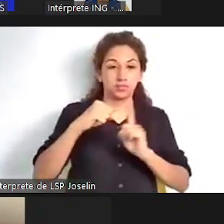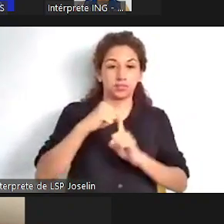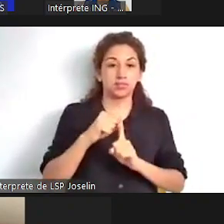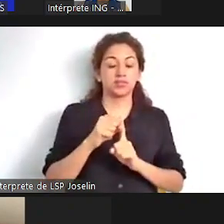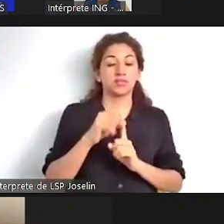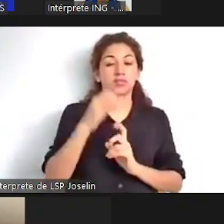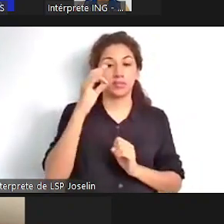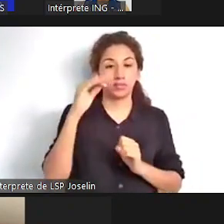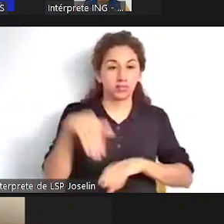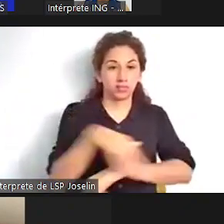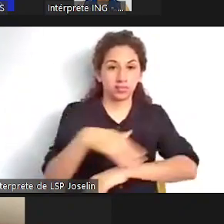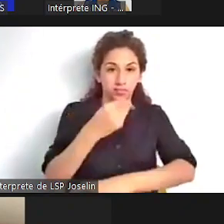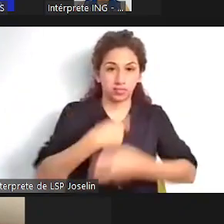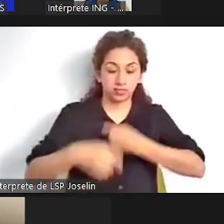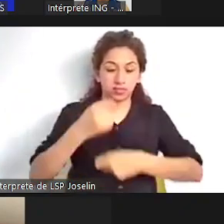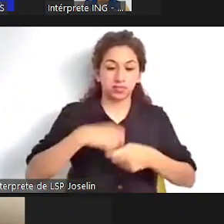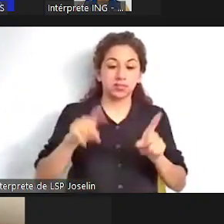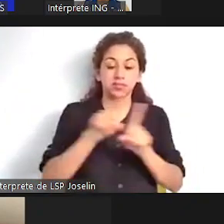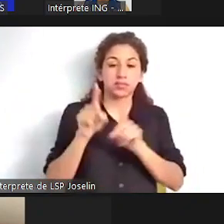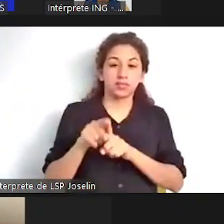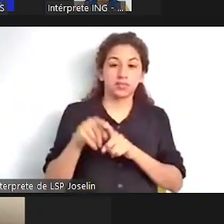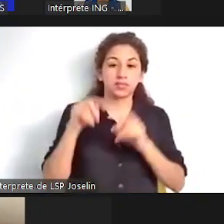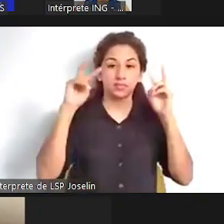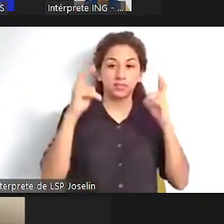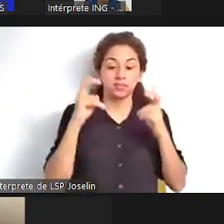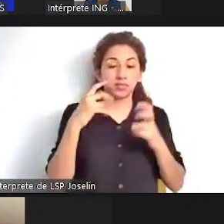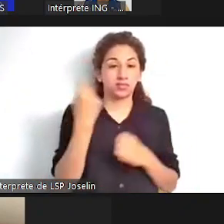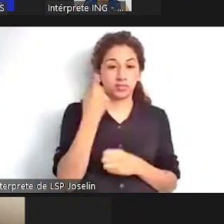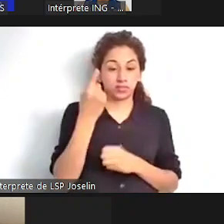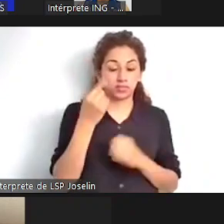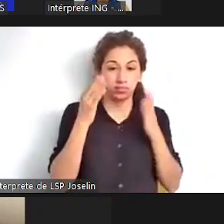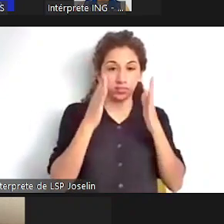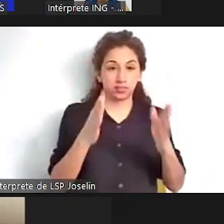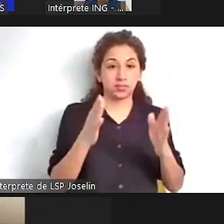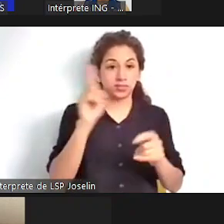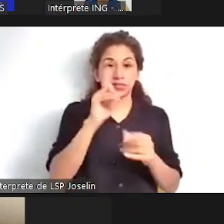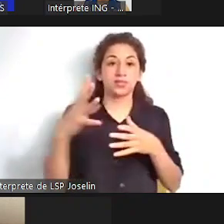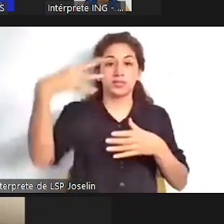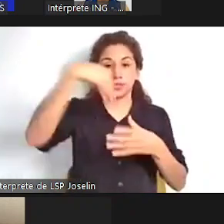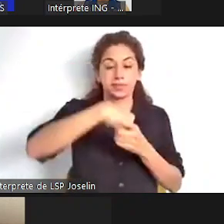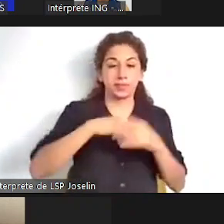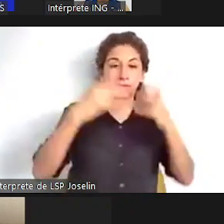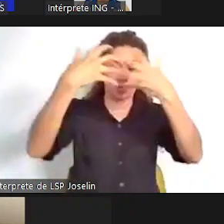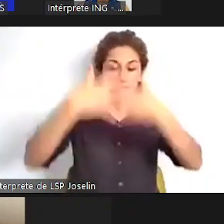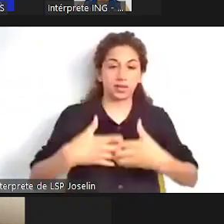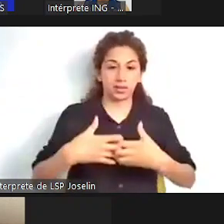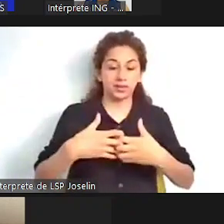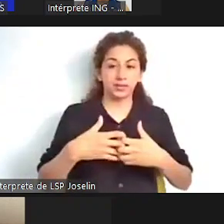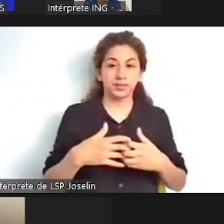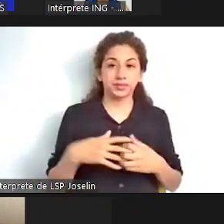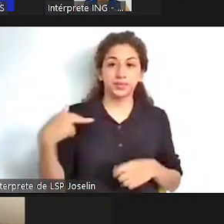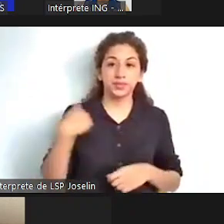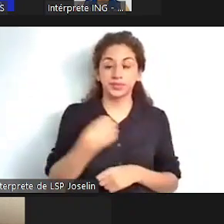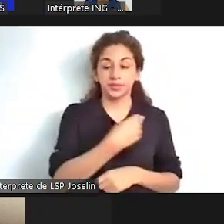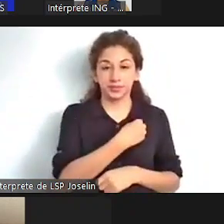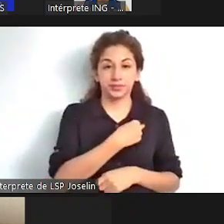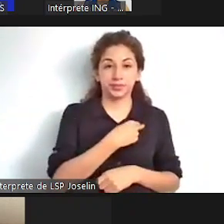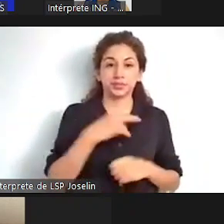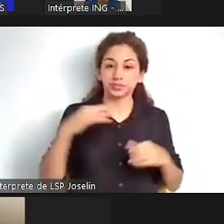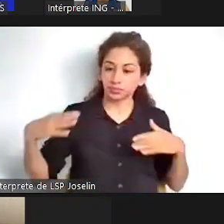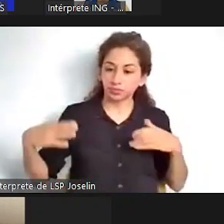social responsibility informal and informality and also it's not just about informality but also within companies